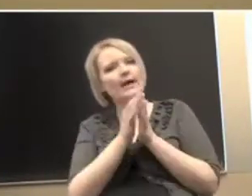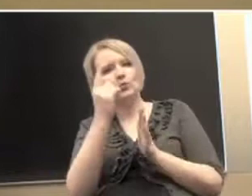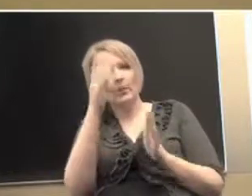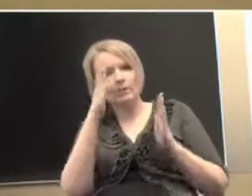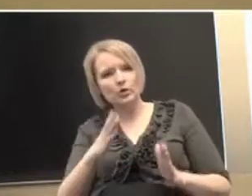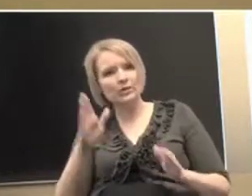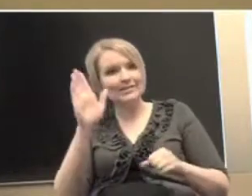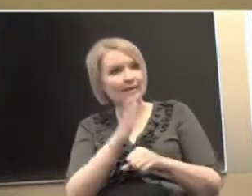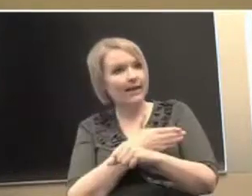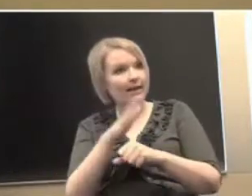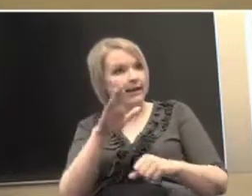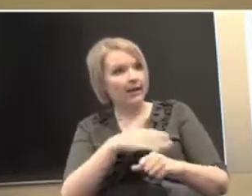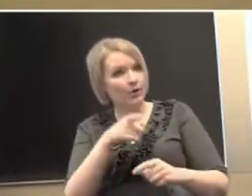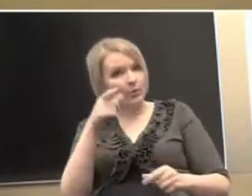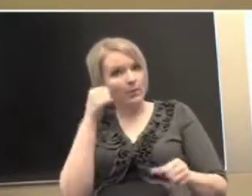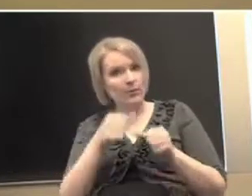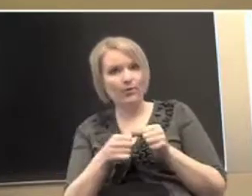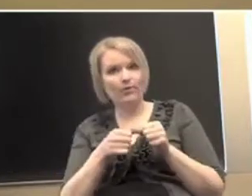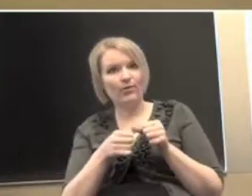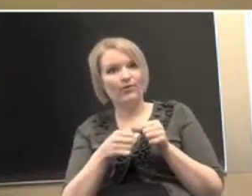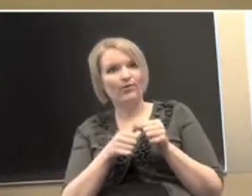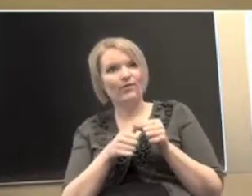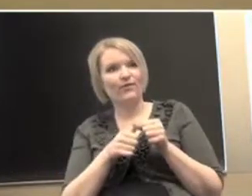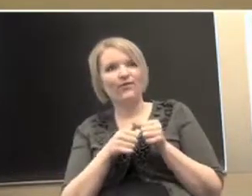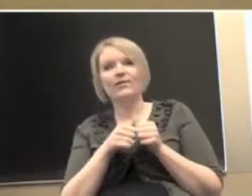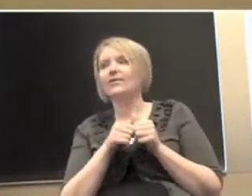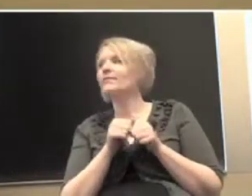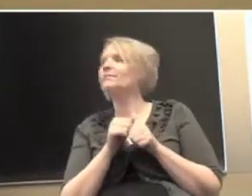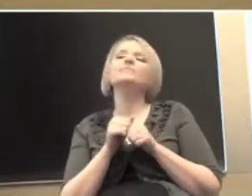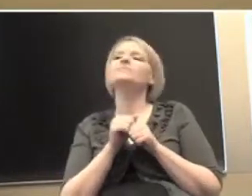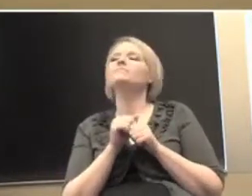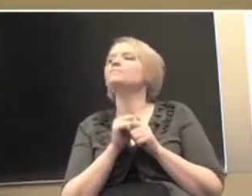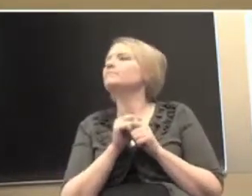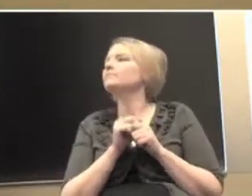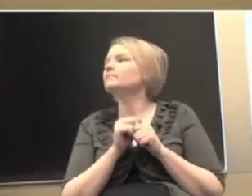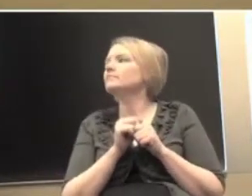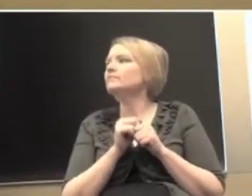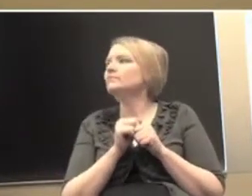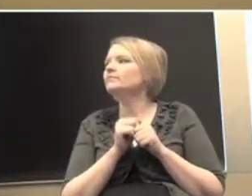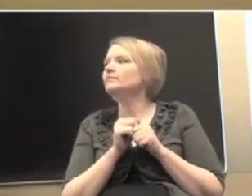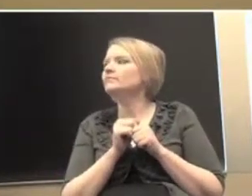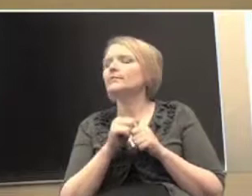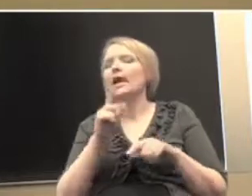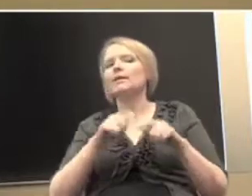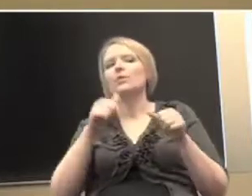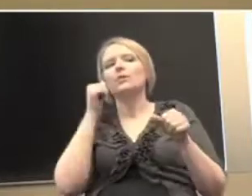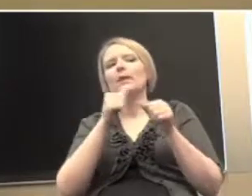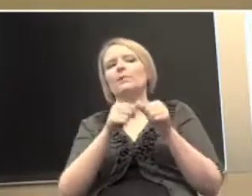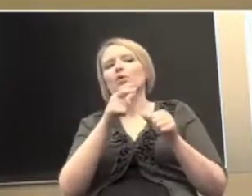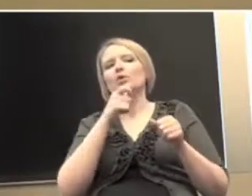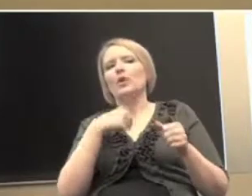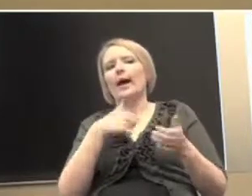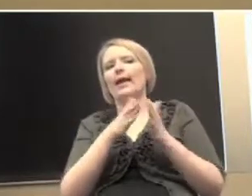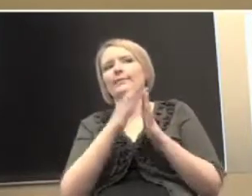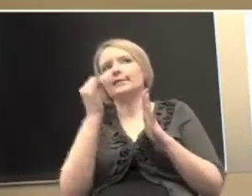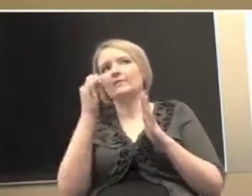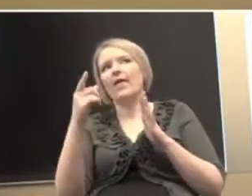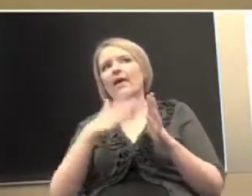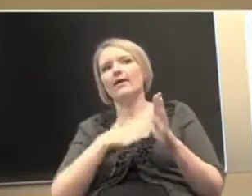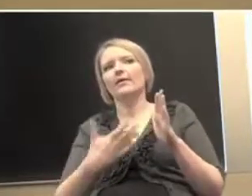sing. Remember that? And the issue, and usually I don't remember if the person that I asked here sang or